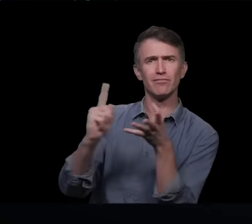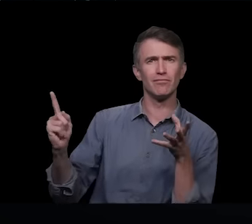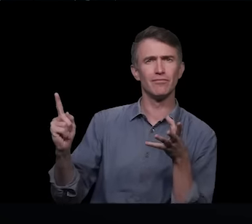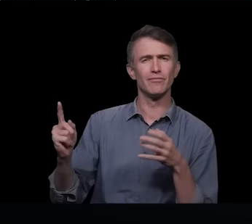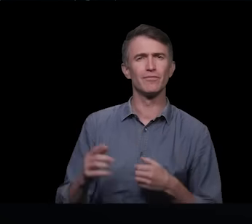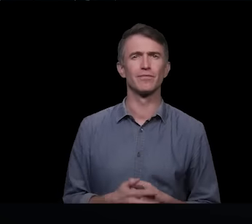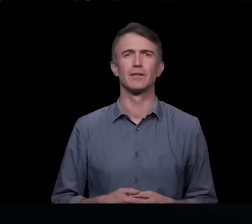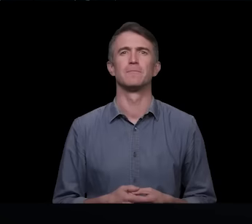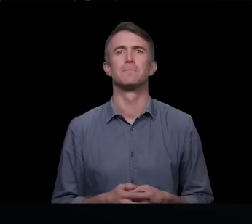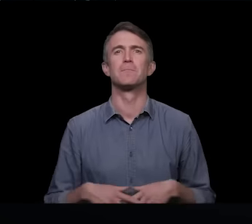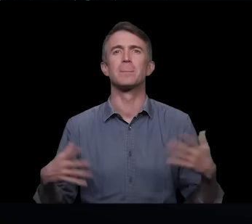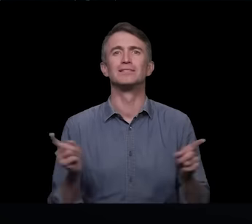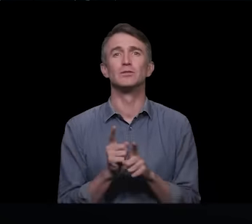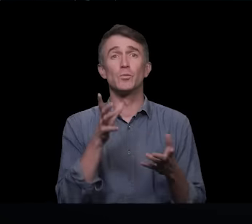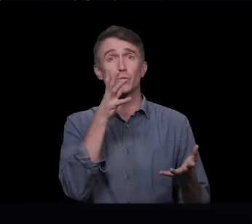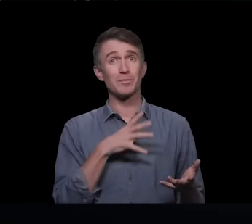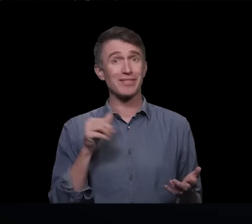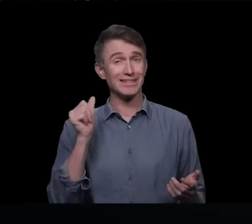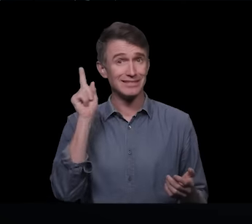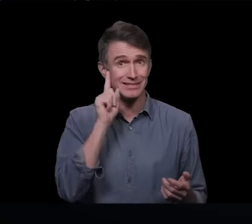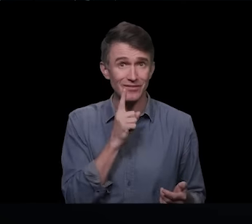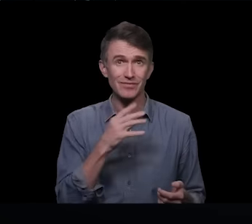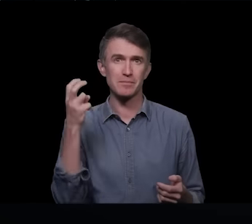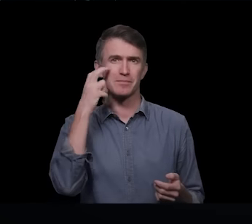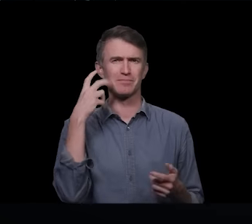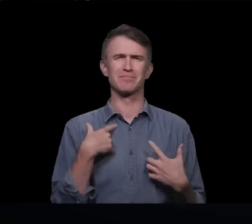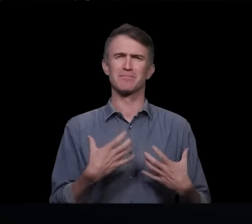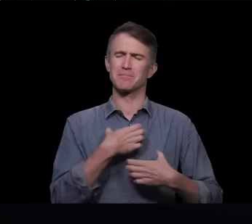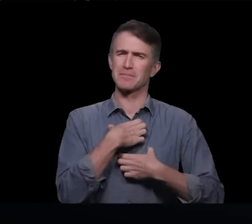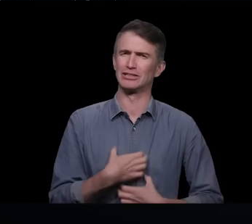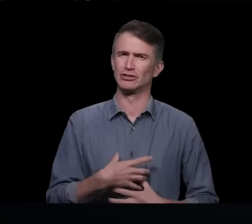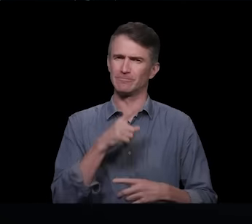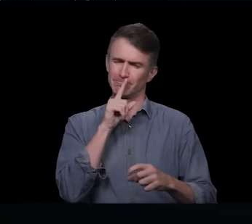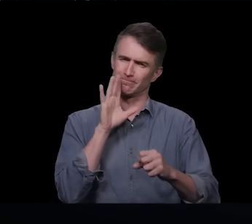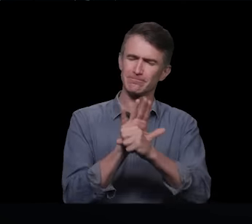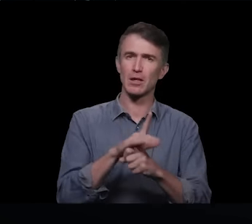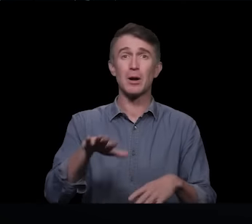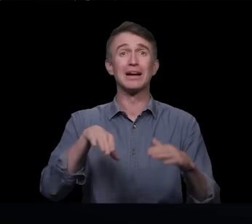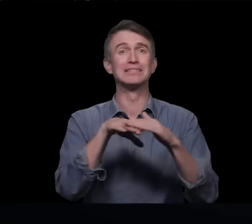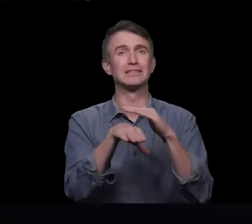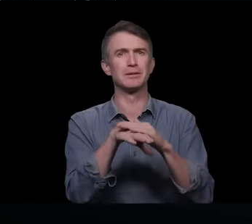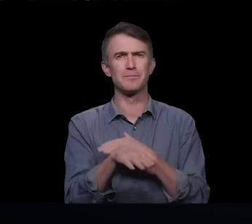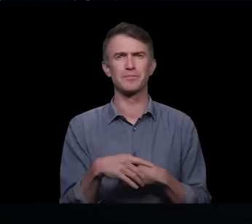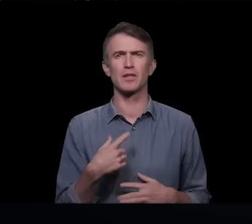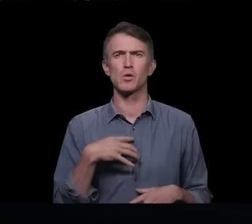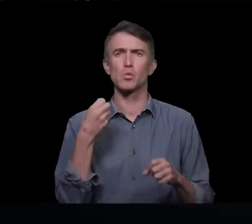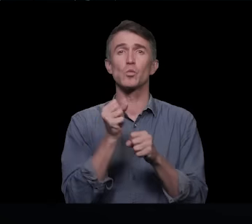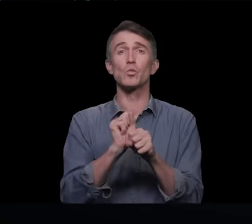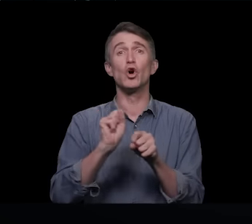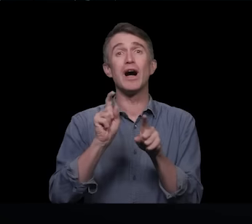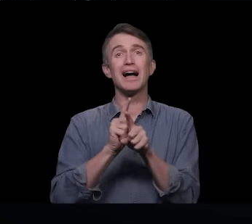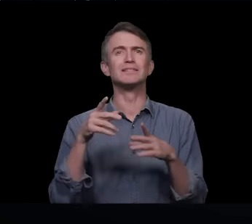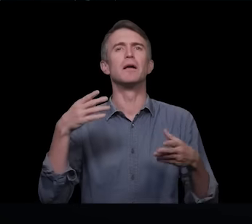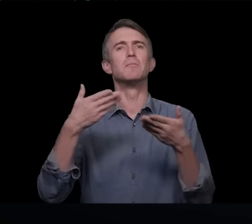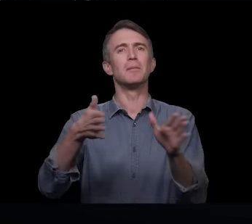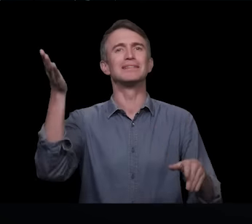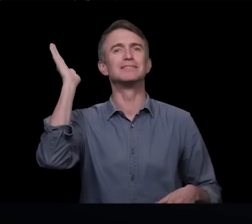left out. As a deafblind woman, I am passionate about accessibility. I work as a public